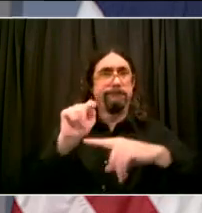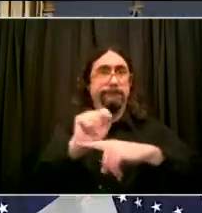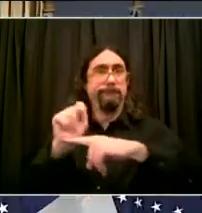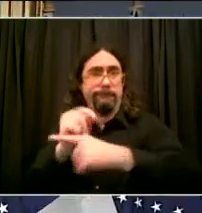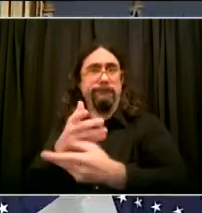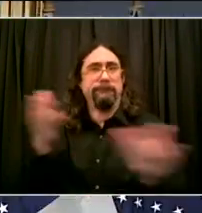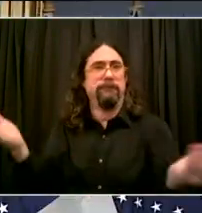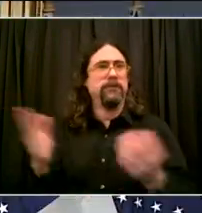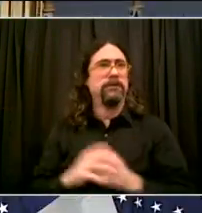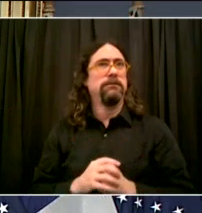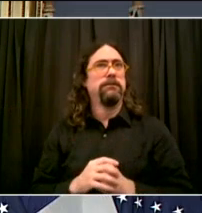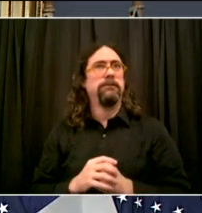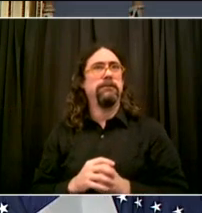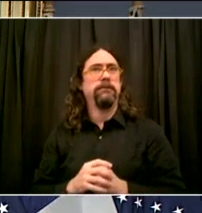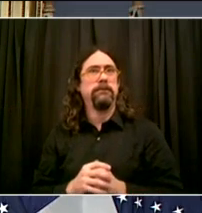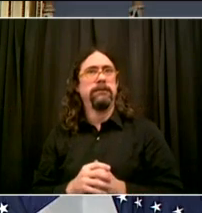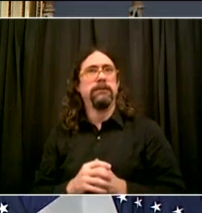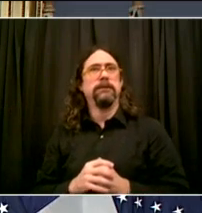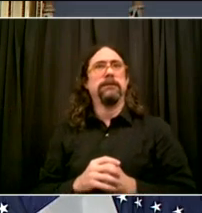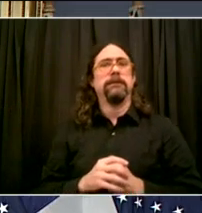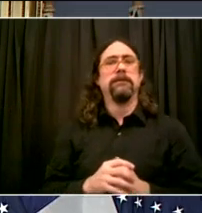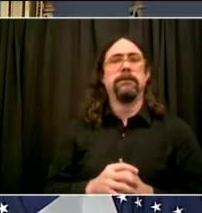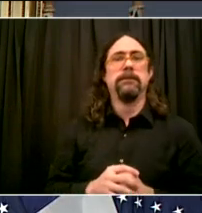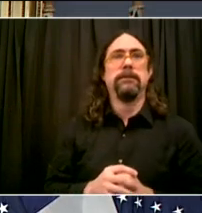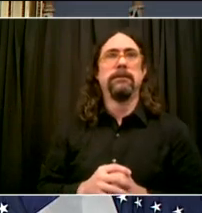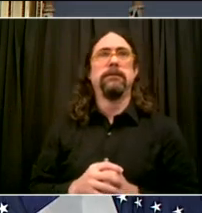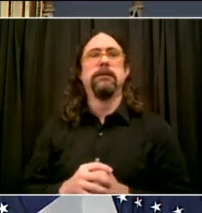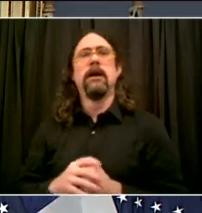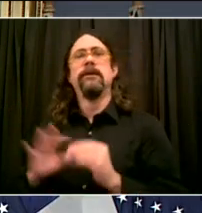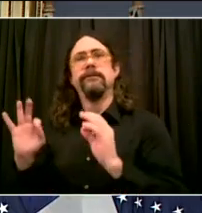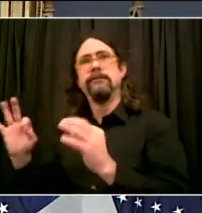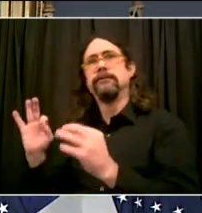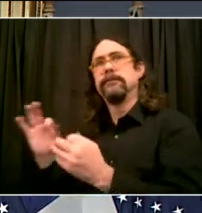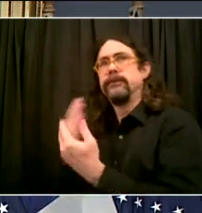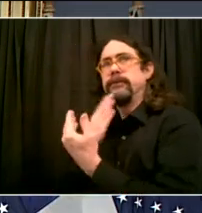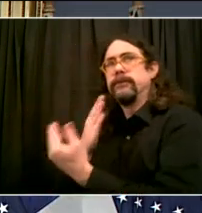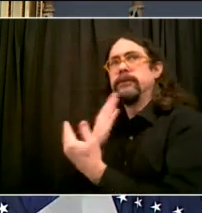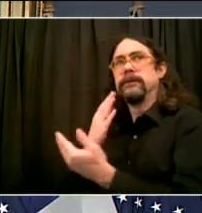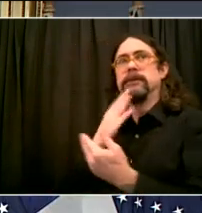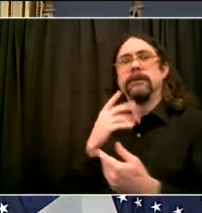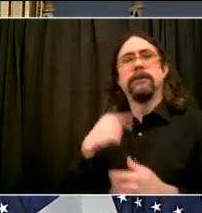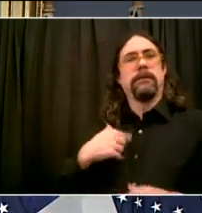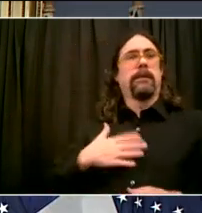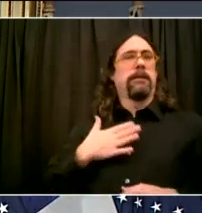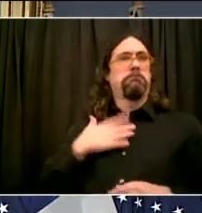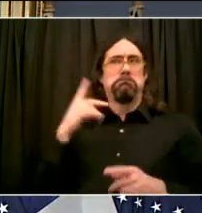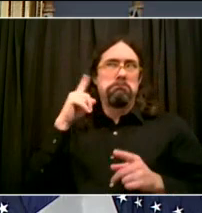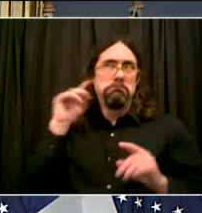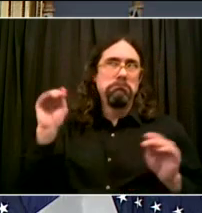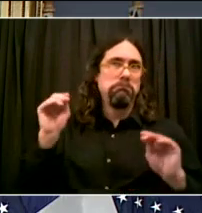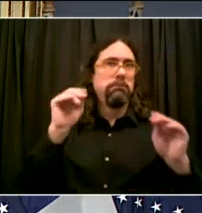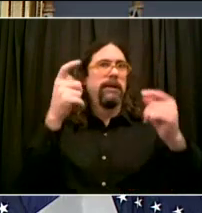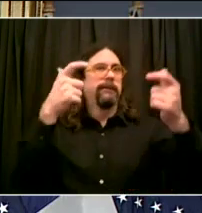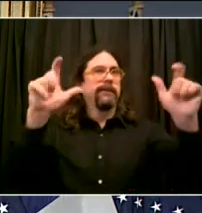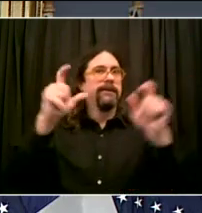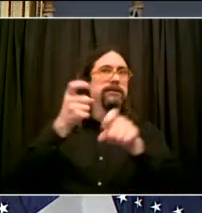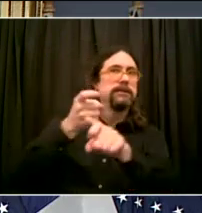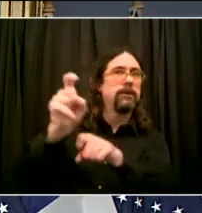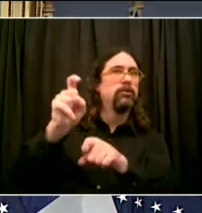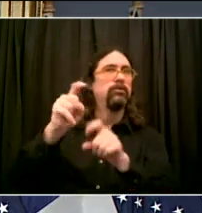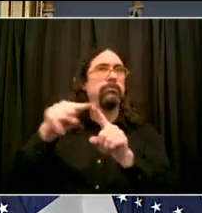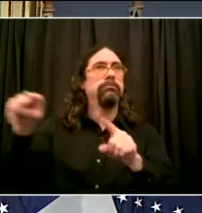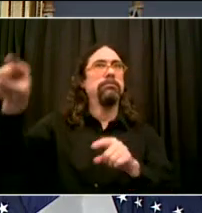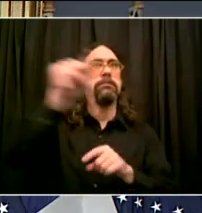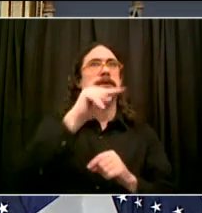I like the fact that you use, I'm a baseball fan, so I like that you call it the preseason for sanitation before the snow comes. Go ahead,